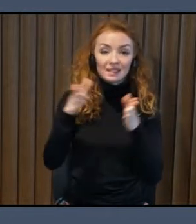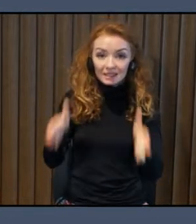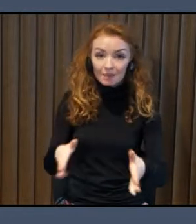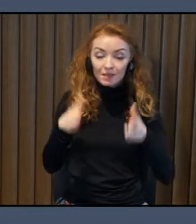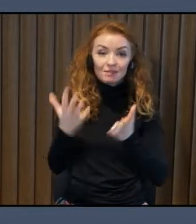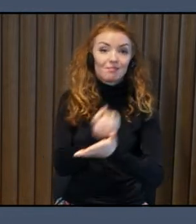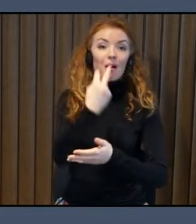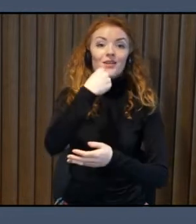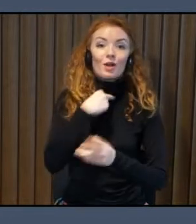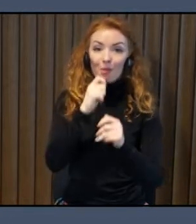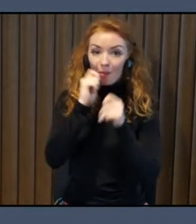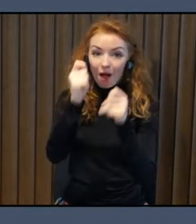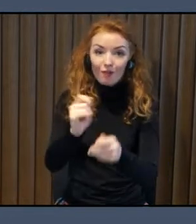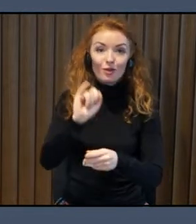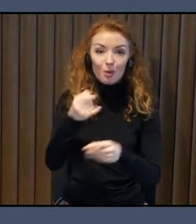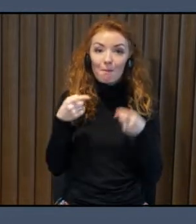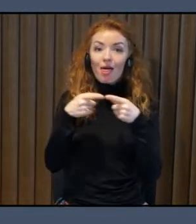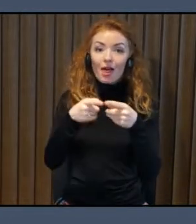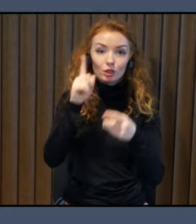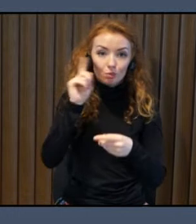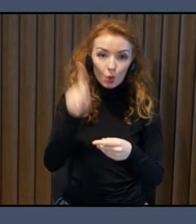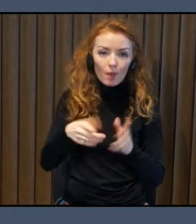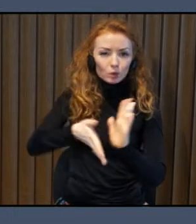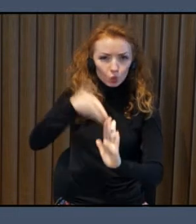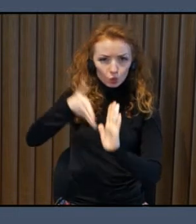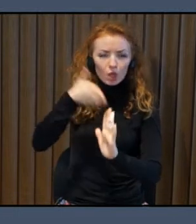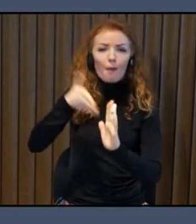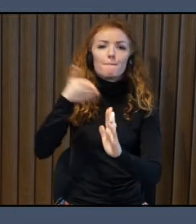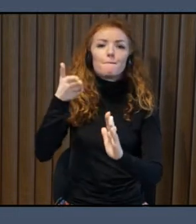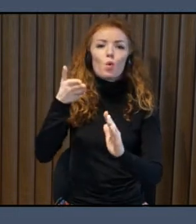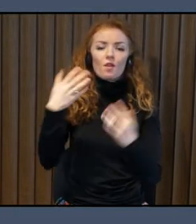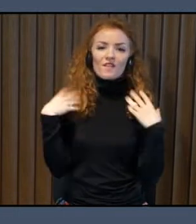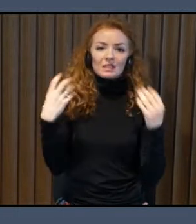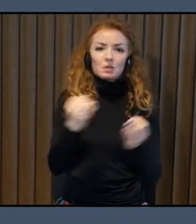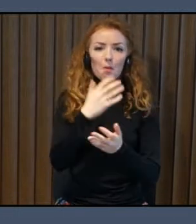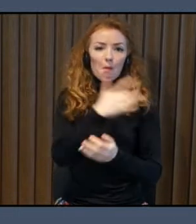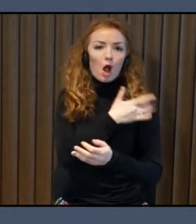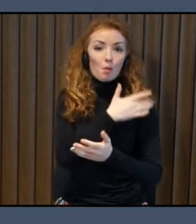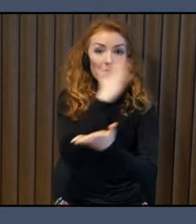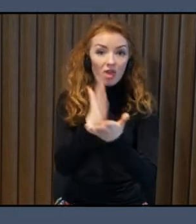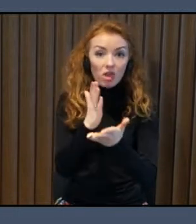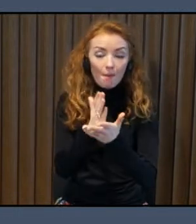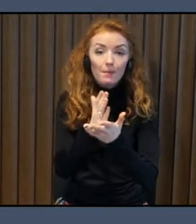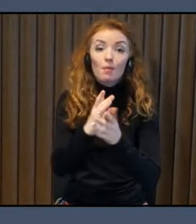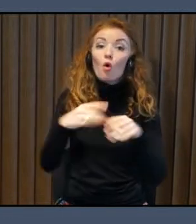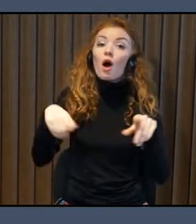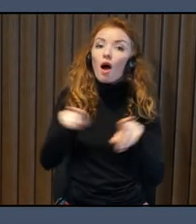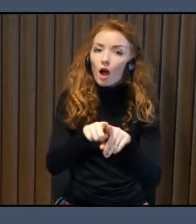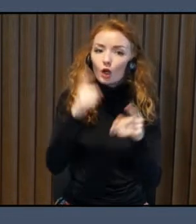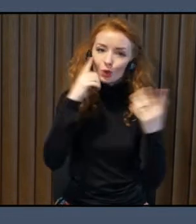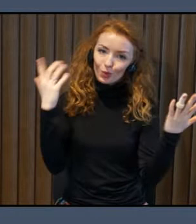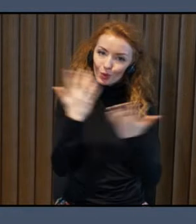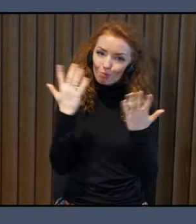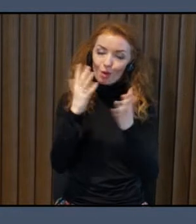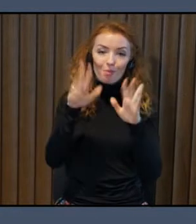Widzemes Hospital receives our surprise prize because the goal was to improve accessibility of